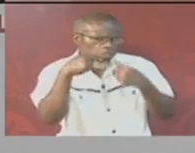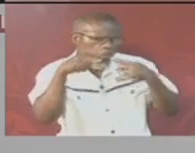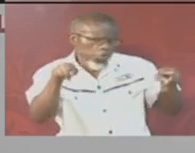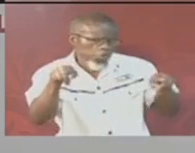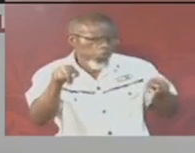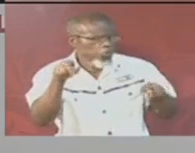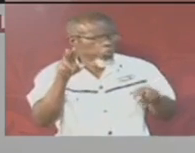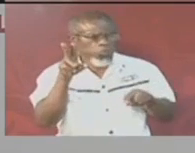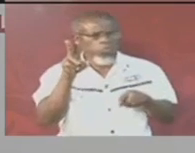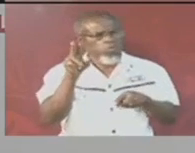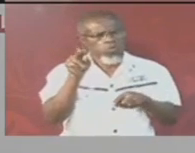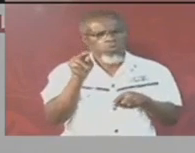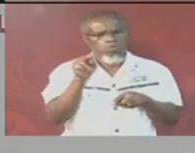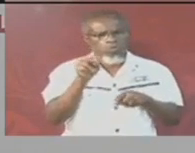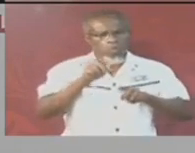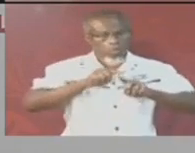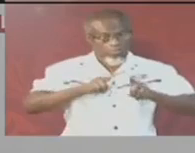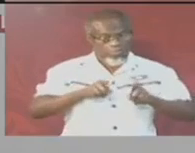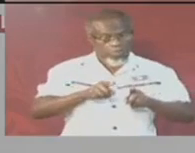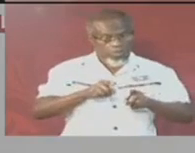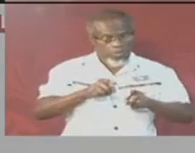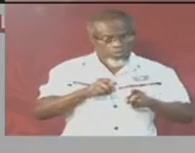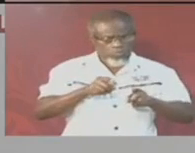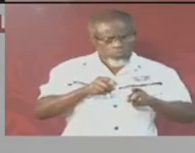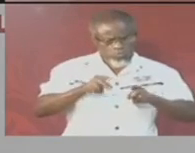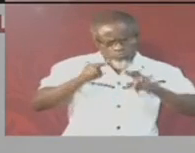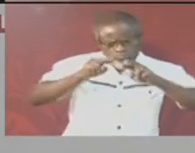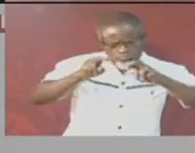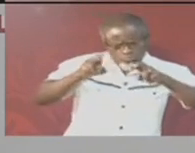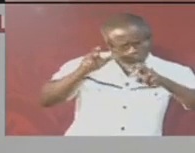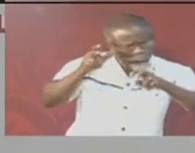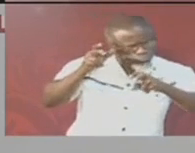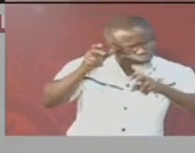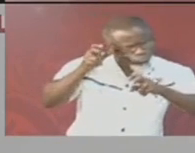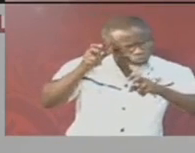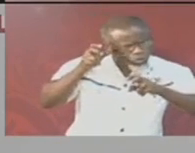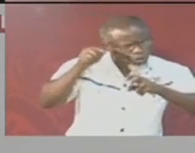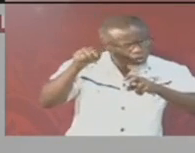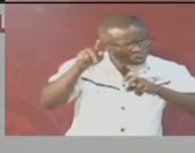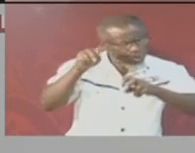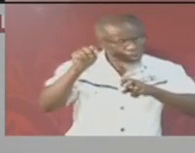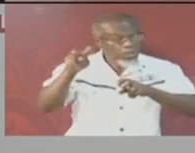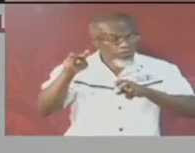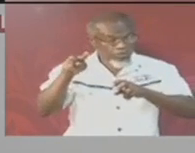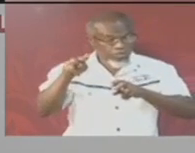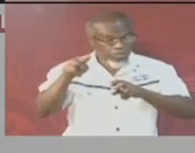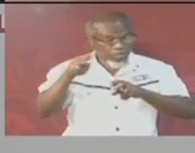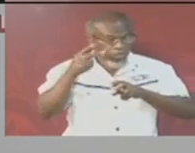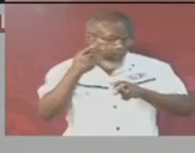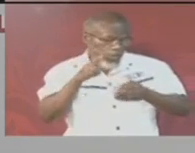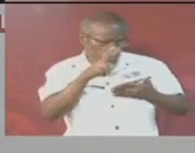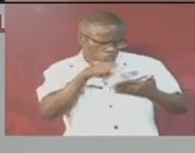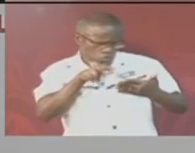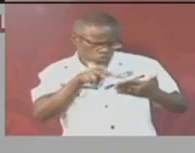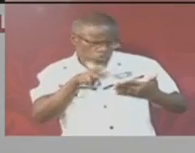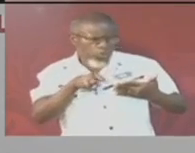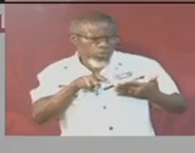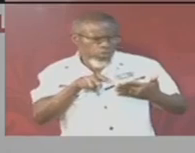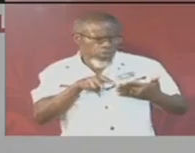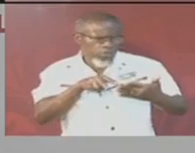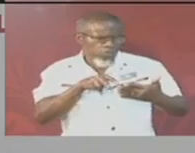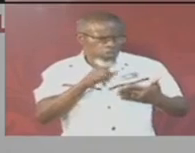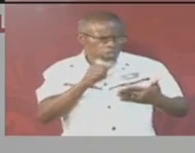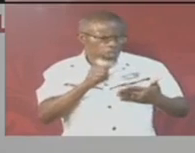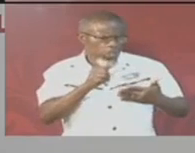evening. But my cursory glance at what I heard on the television and what I read without having had the